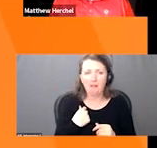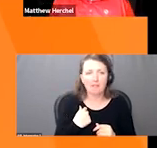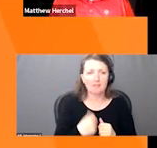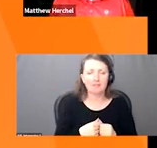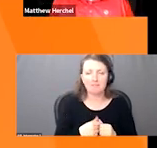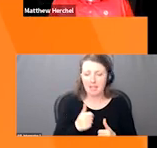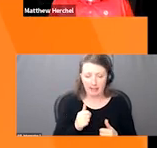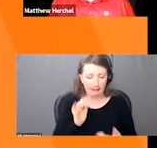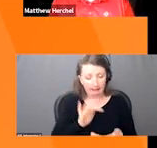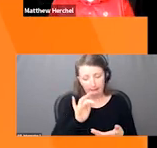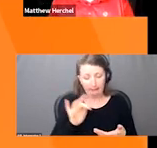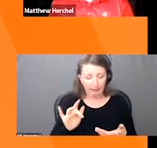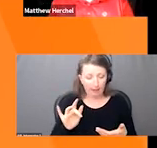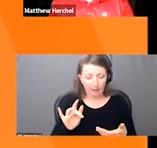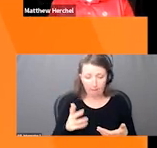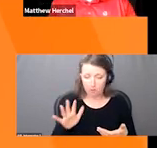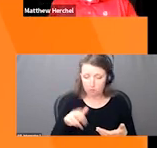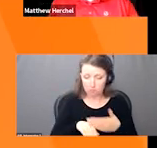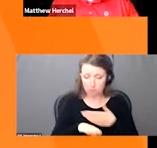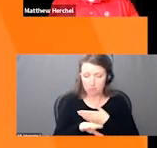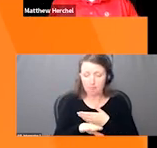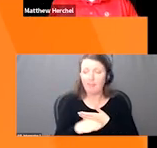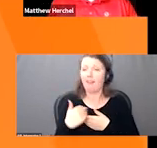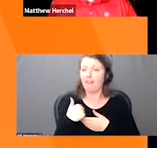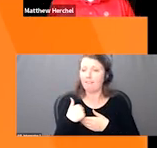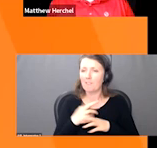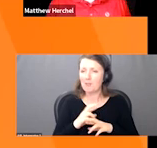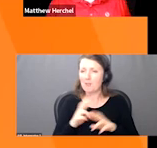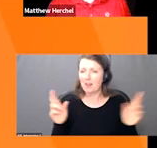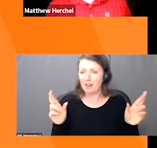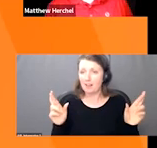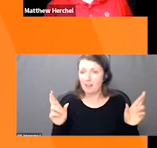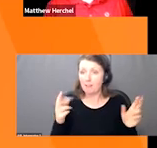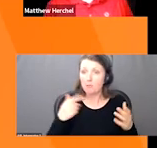done, scan, you're in. It works really well at trade shows.